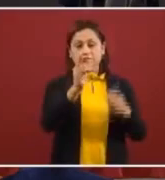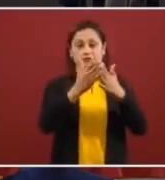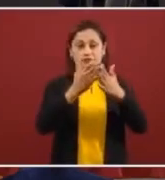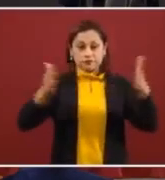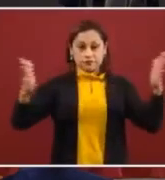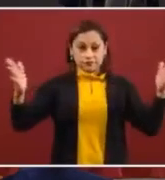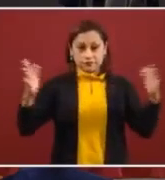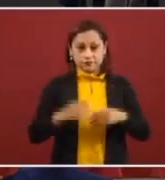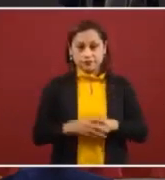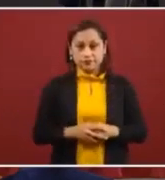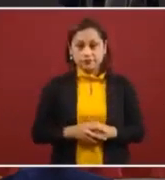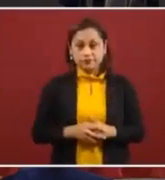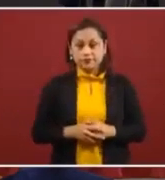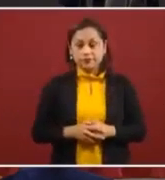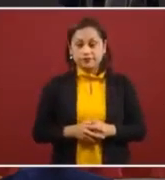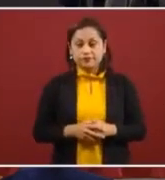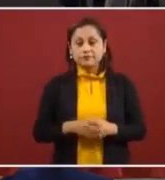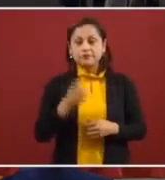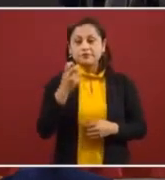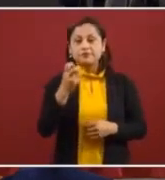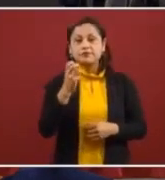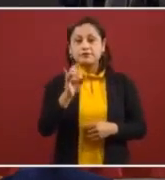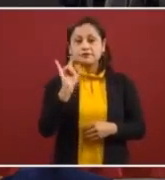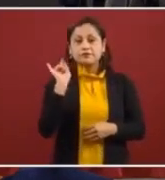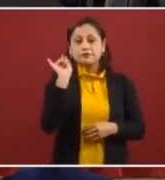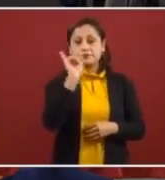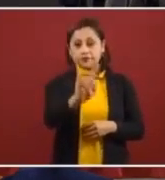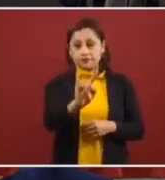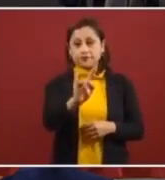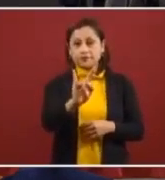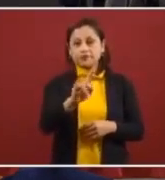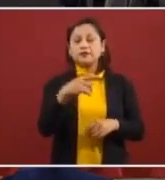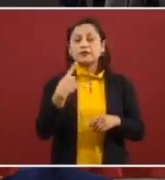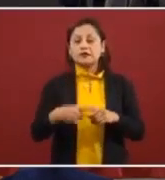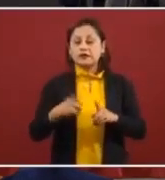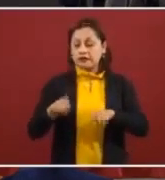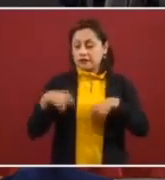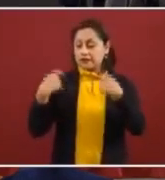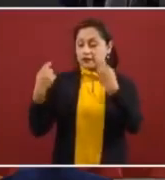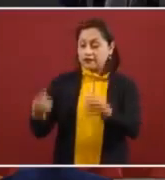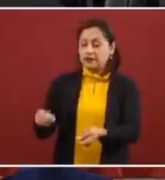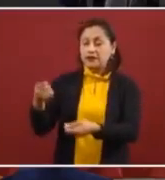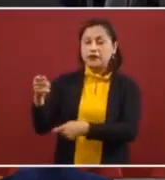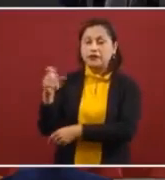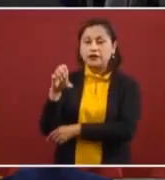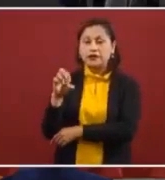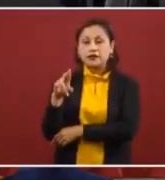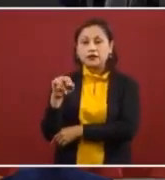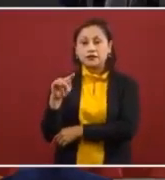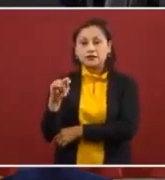one of the ones that had gotten one of the good signs. So they will be giving.